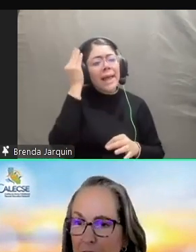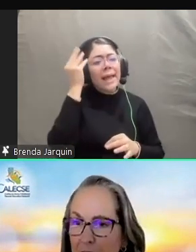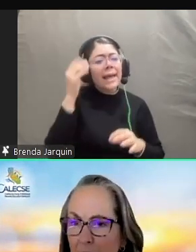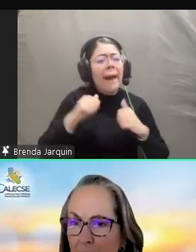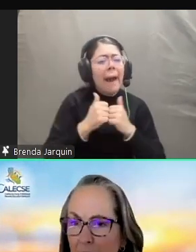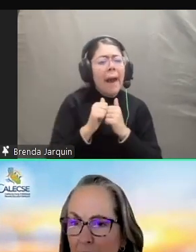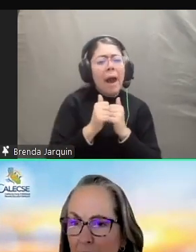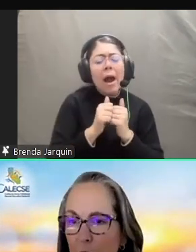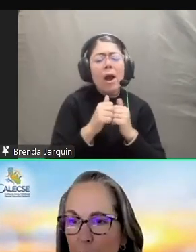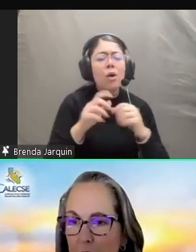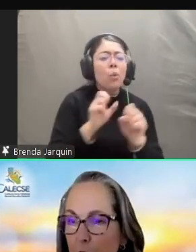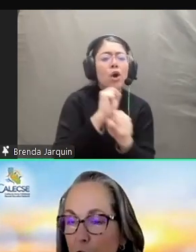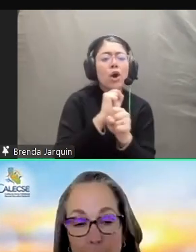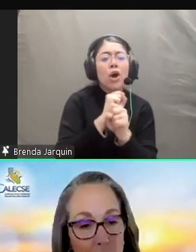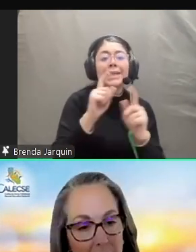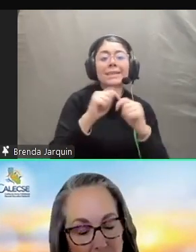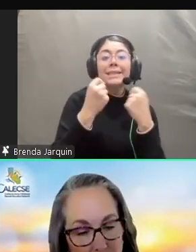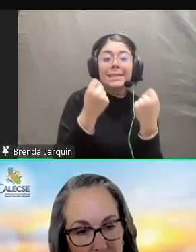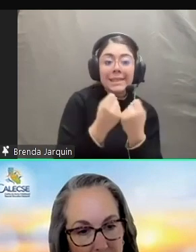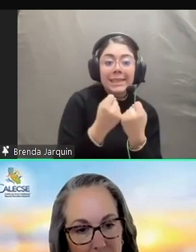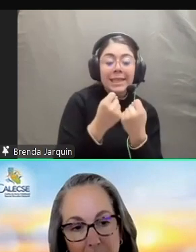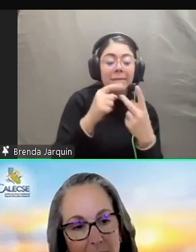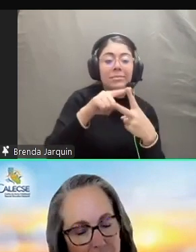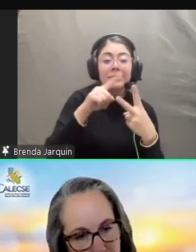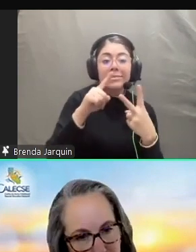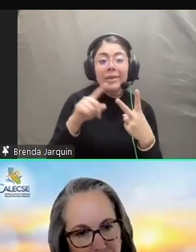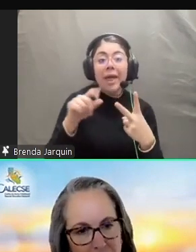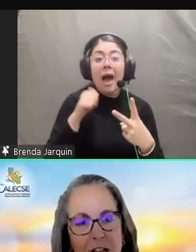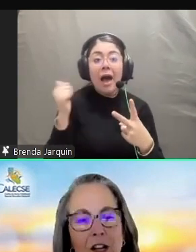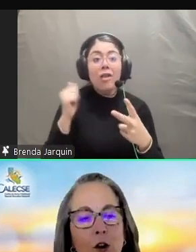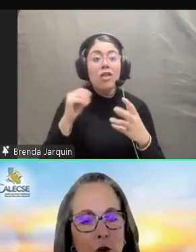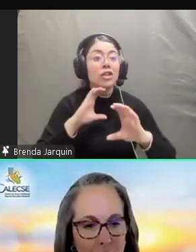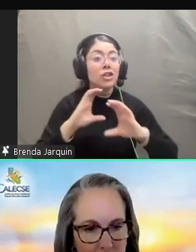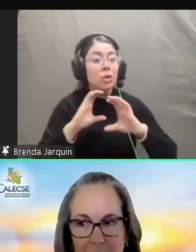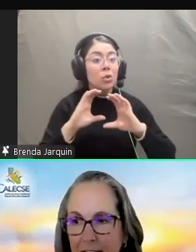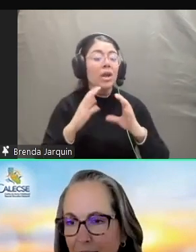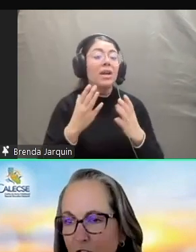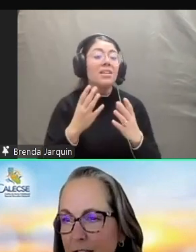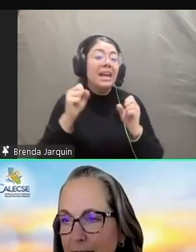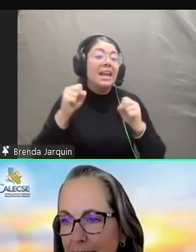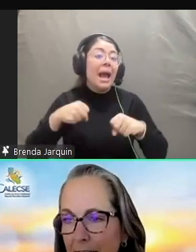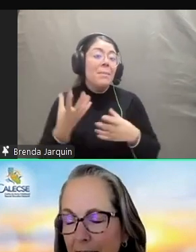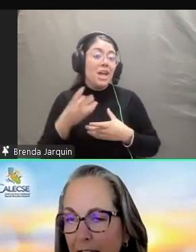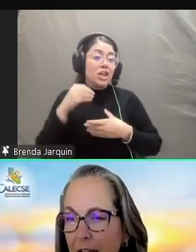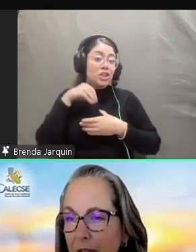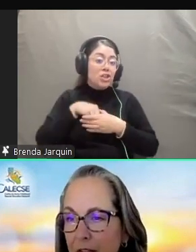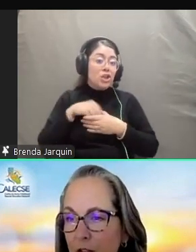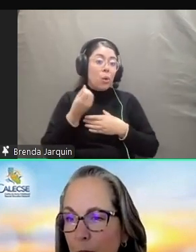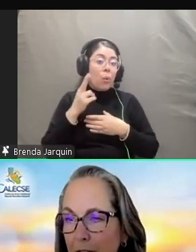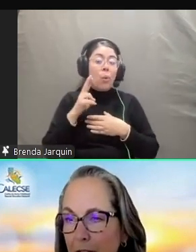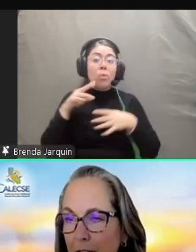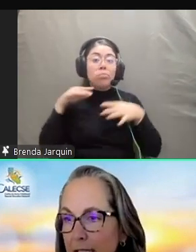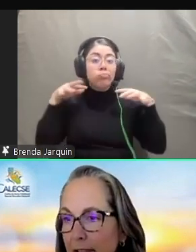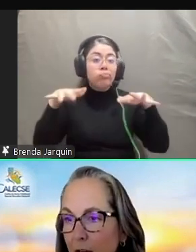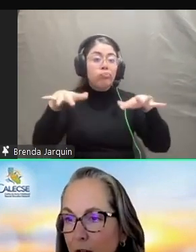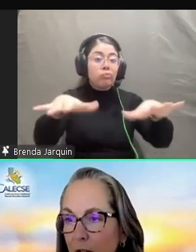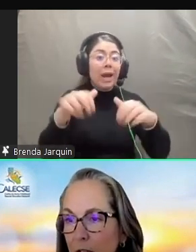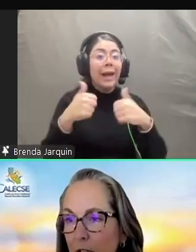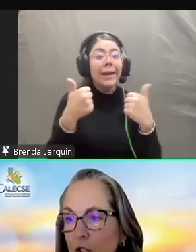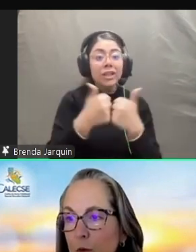and collaboratively? The other one is for communication. It could be internal or cross-agency. And then the